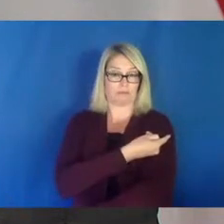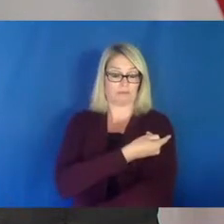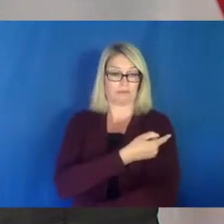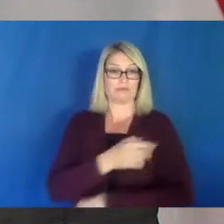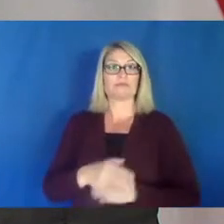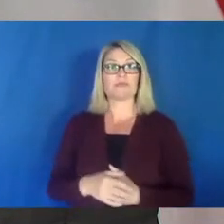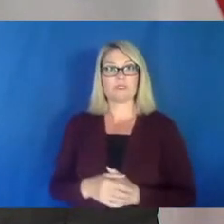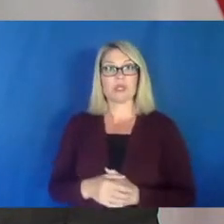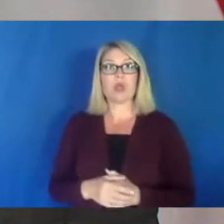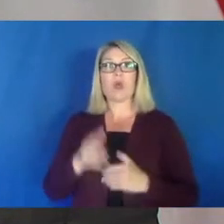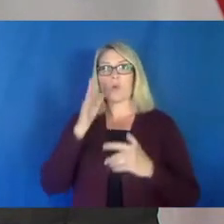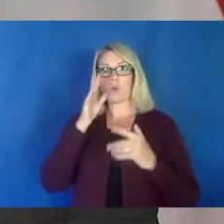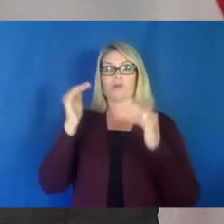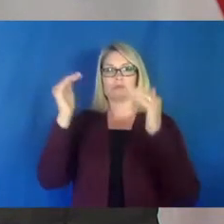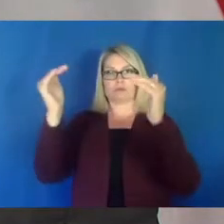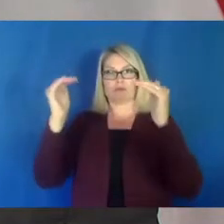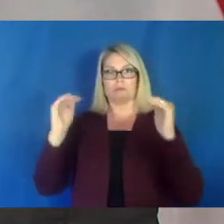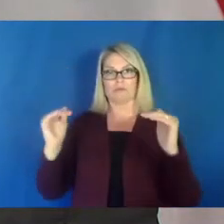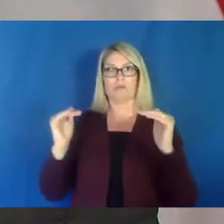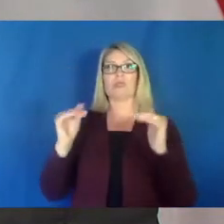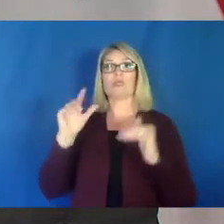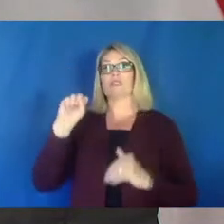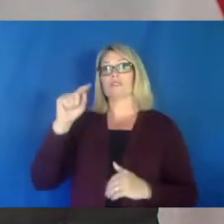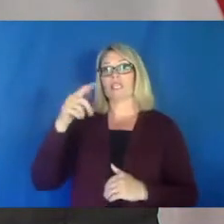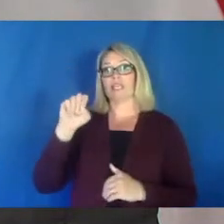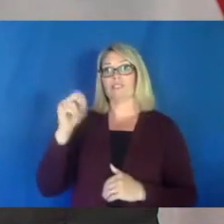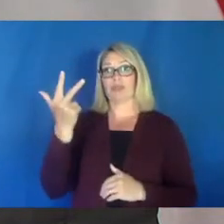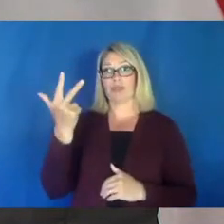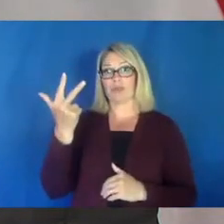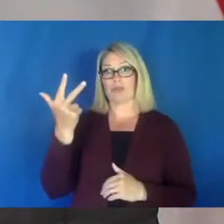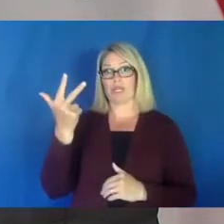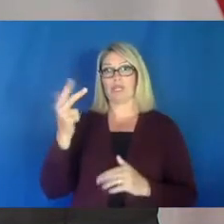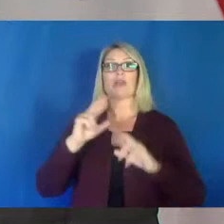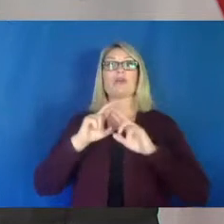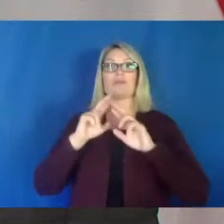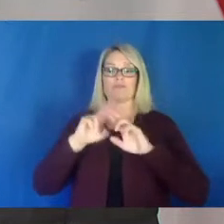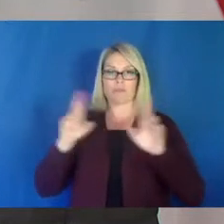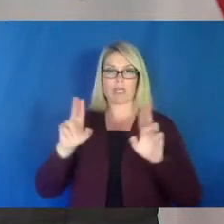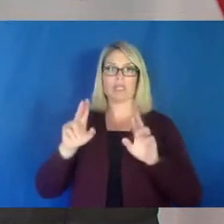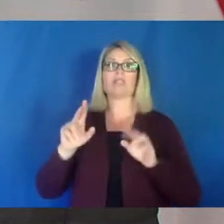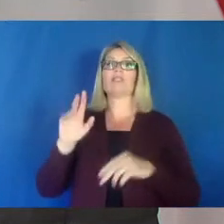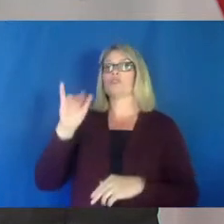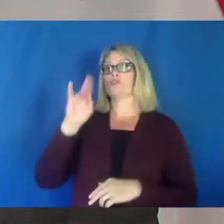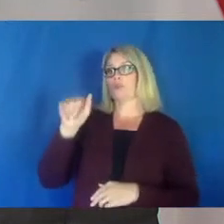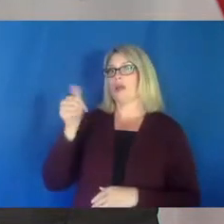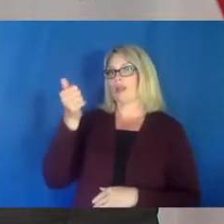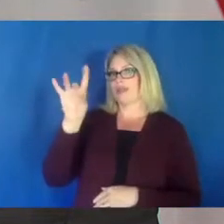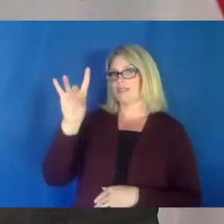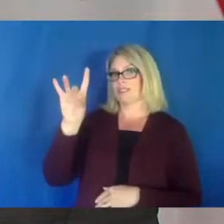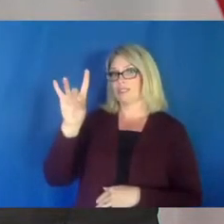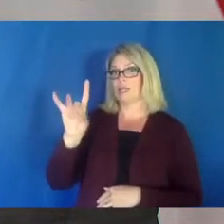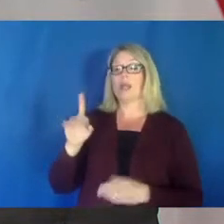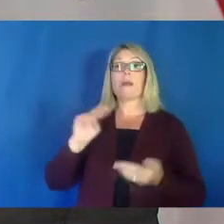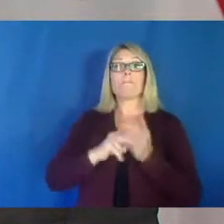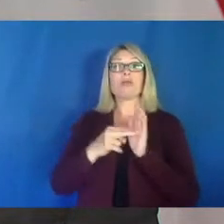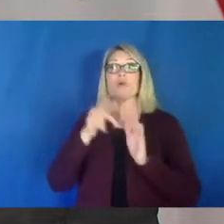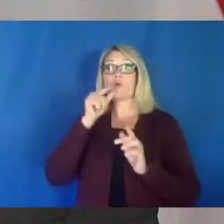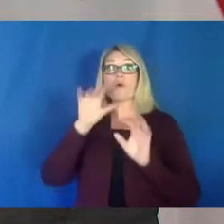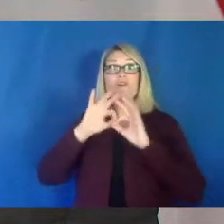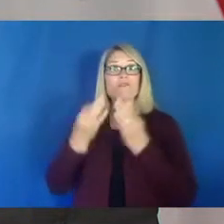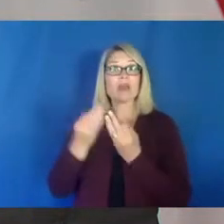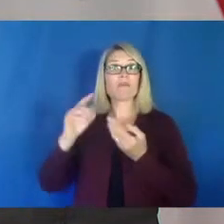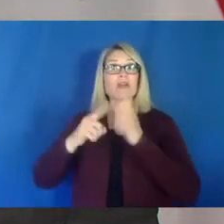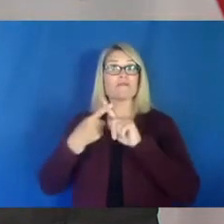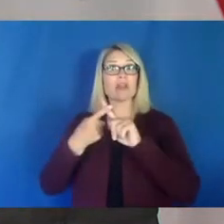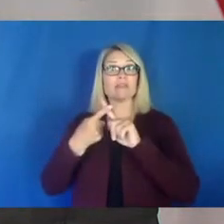stage 3 up to July 18th. This will mean that vaccinated family, friends, and visitors from outside Atlantic